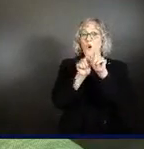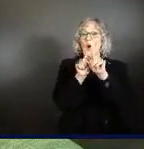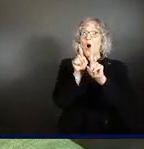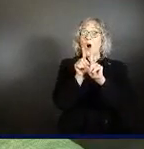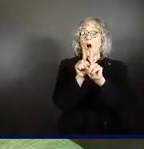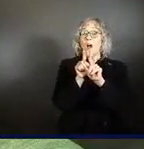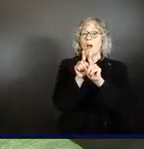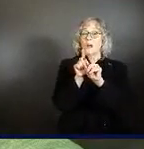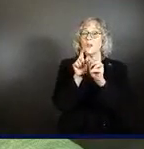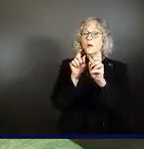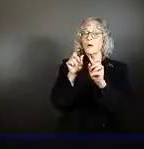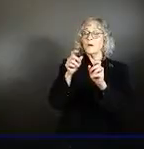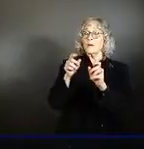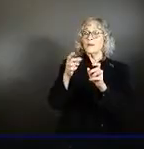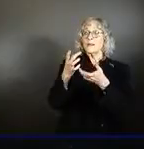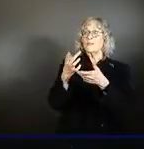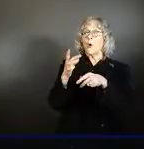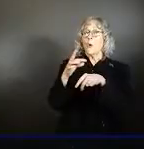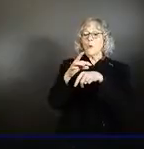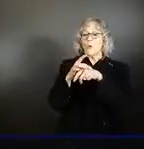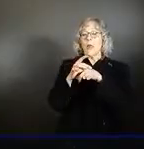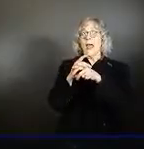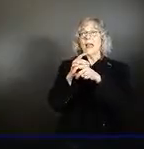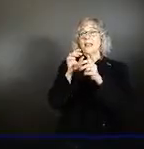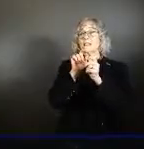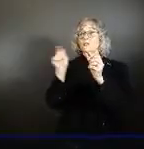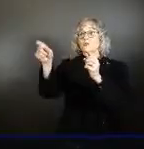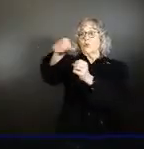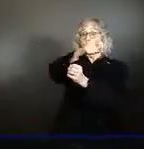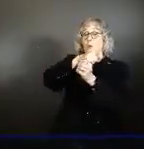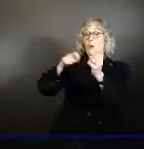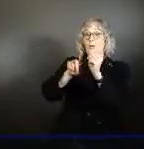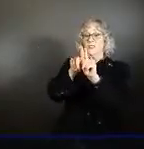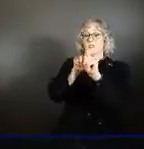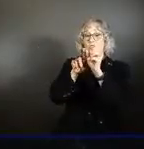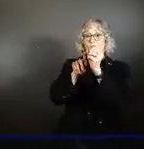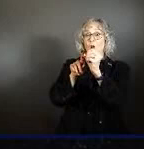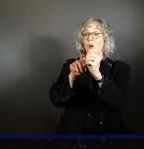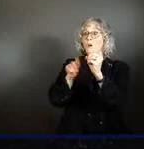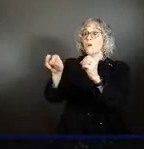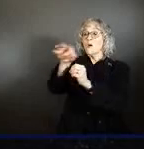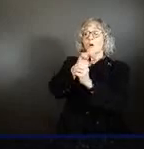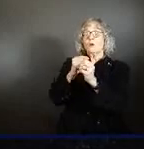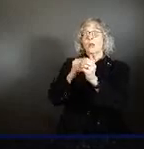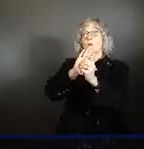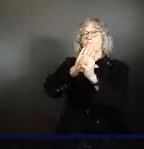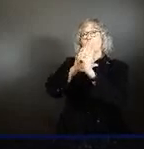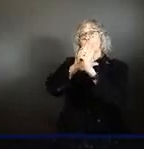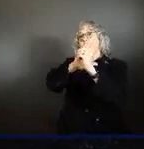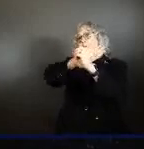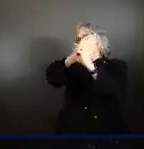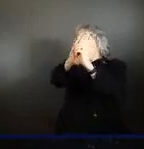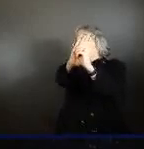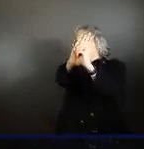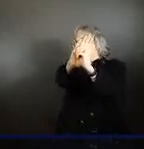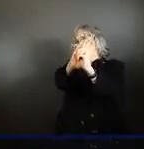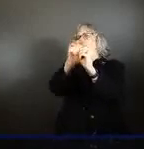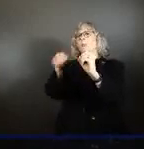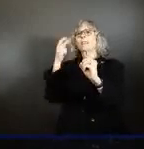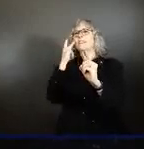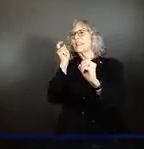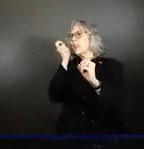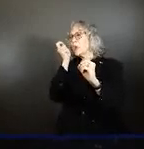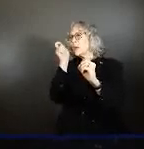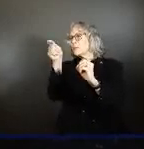that the planet orbits. So we try to block it with a little needle, basically, which we have some ways of doing it on board. And we're able to see like a little